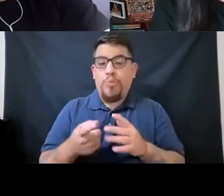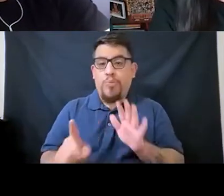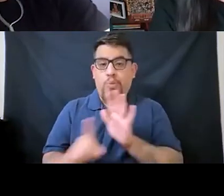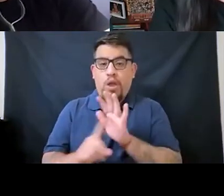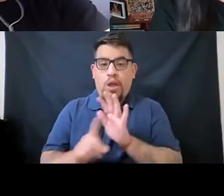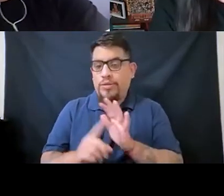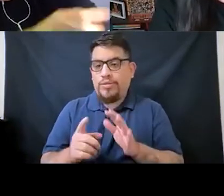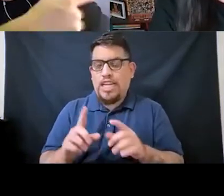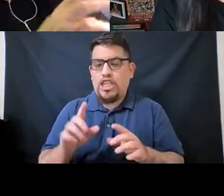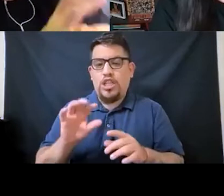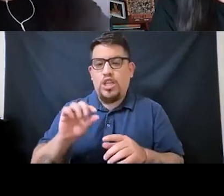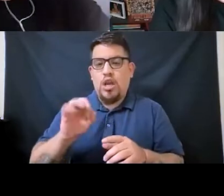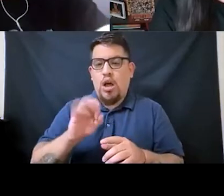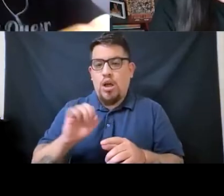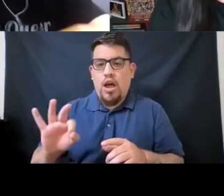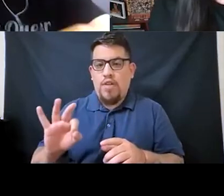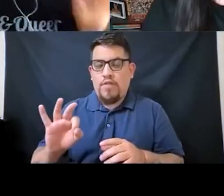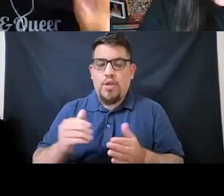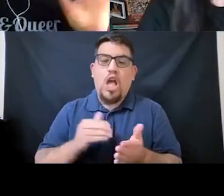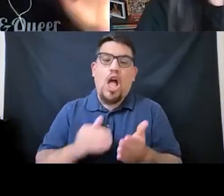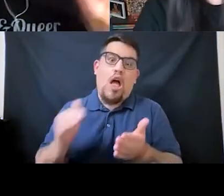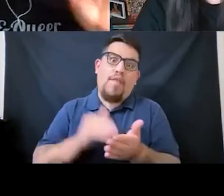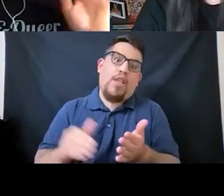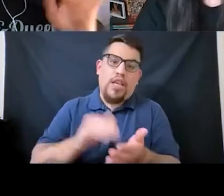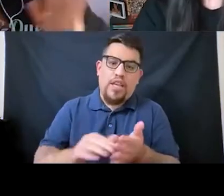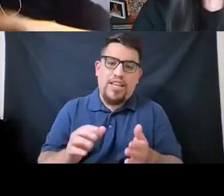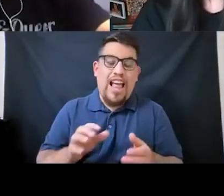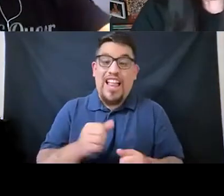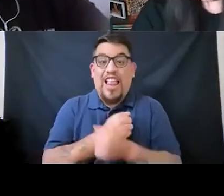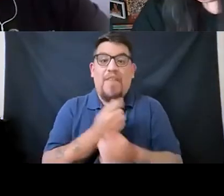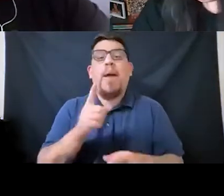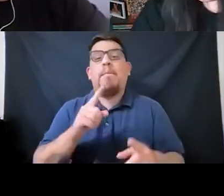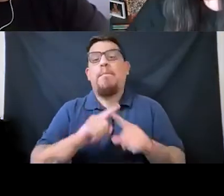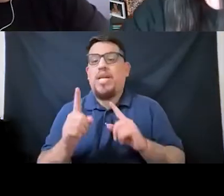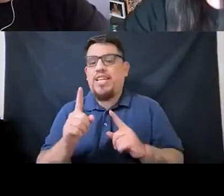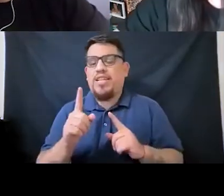know, constantly like, oh, okay. I mean, it's great. Like, I love it. Like, it's not a complaint, but it's just,